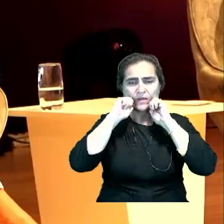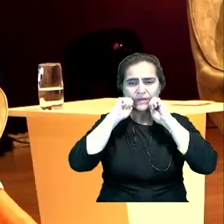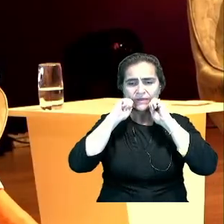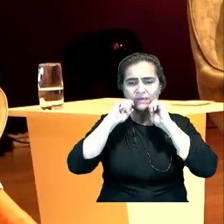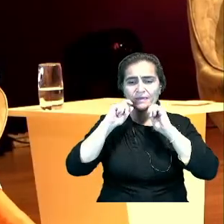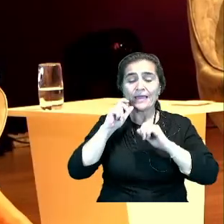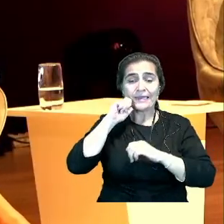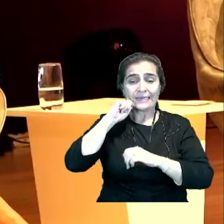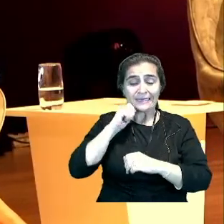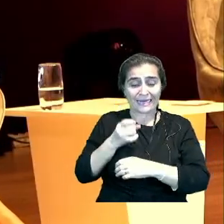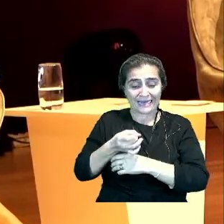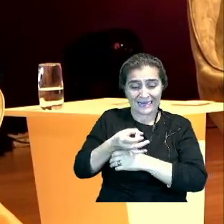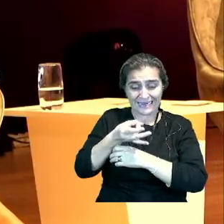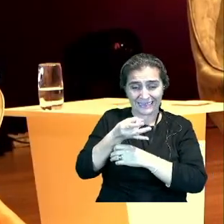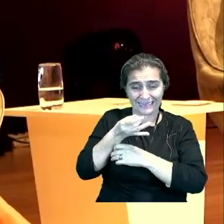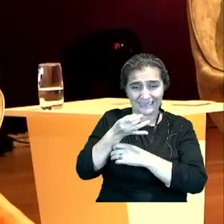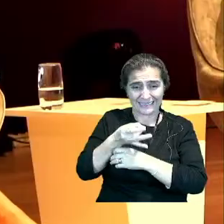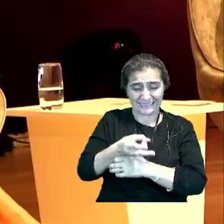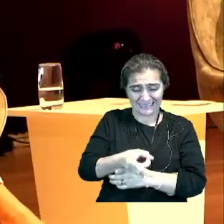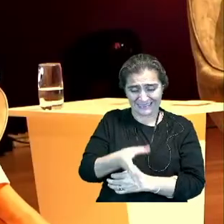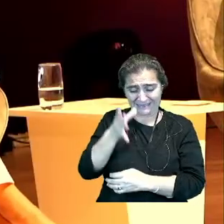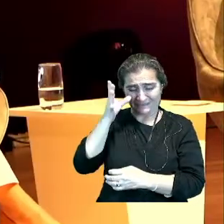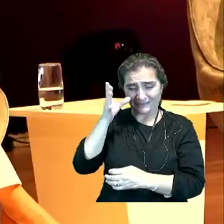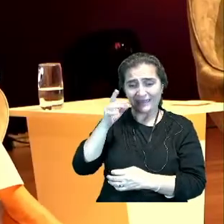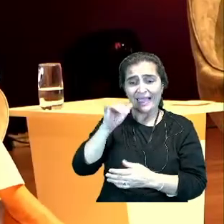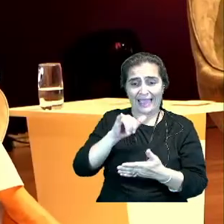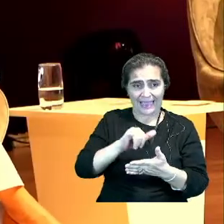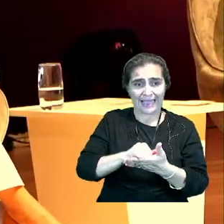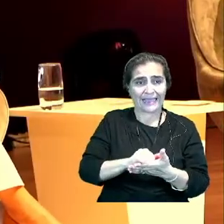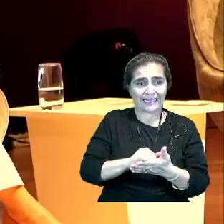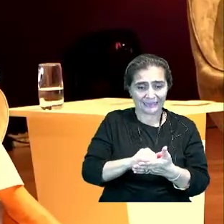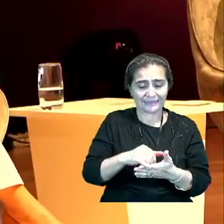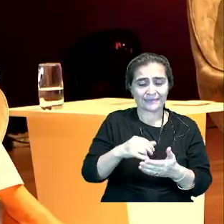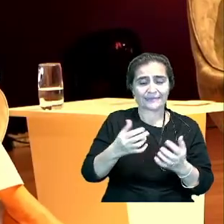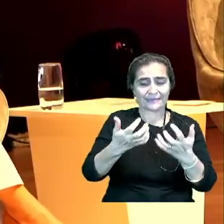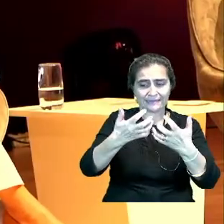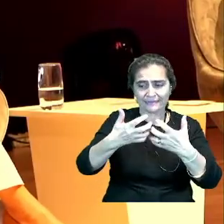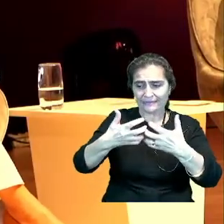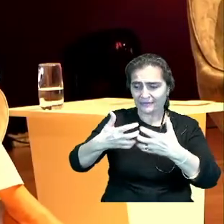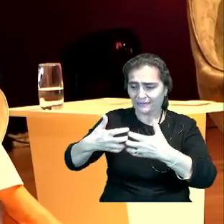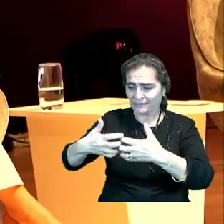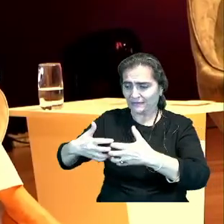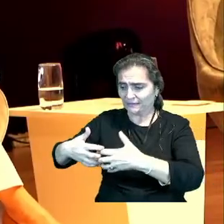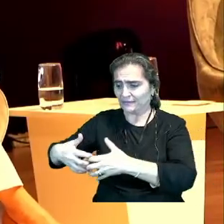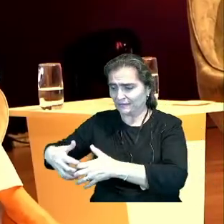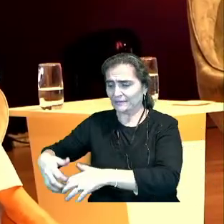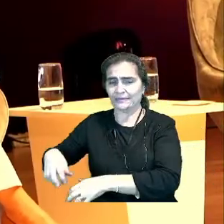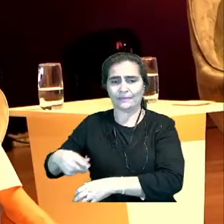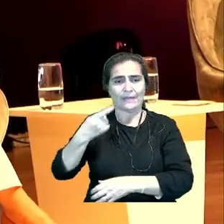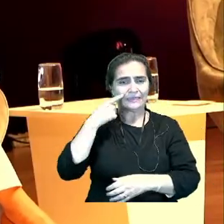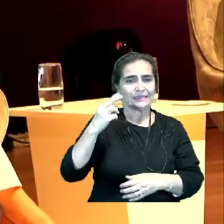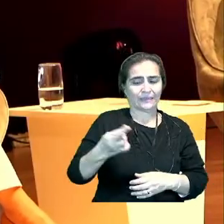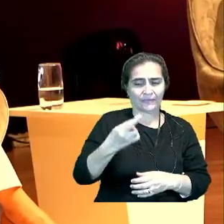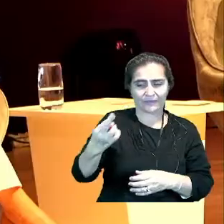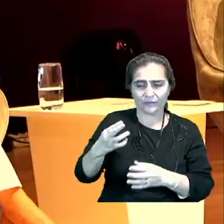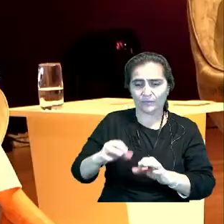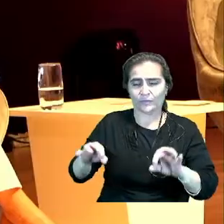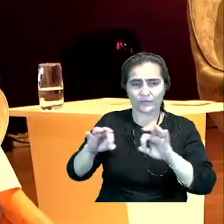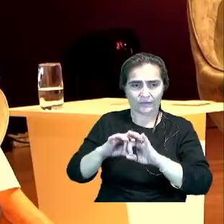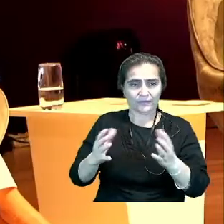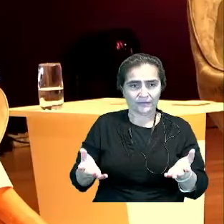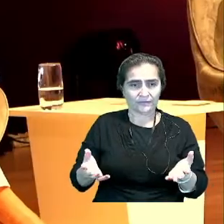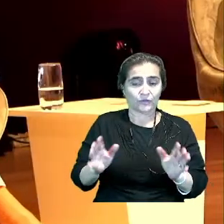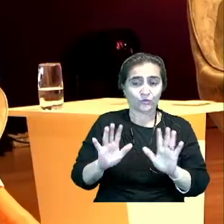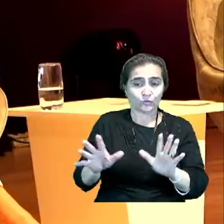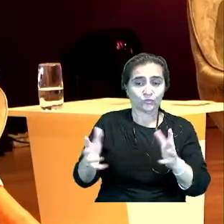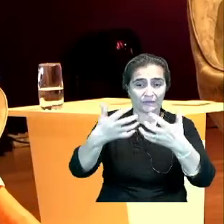Freire says, the system is racist, and the construction of economic alternatives also